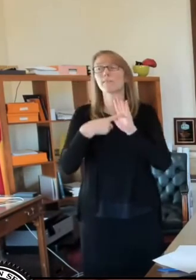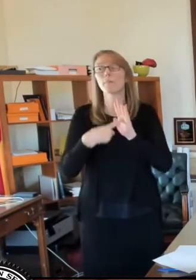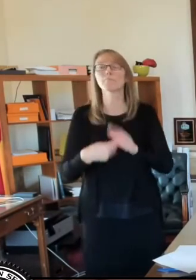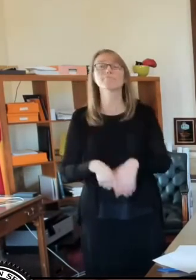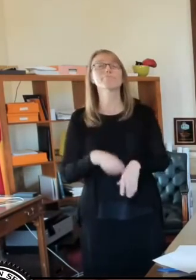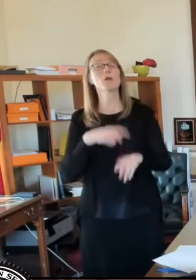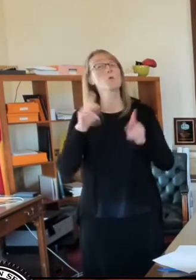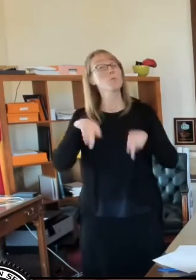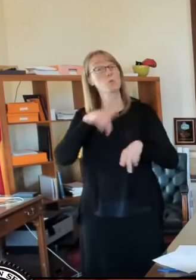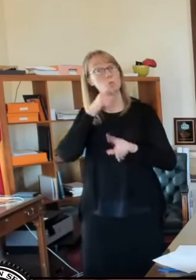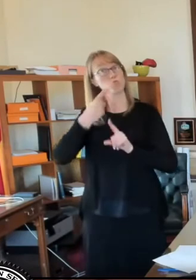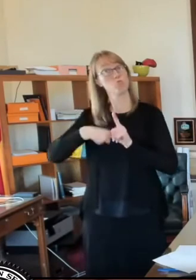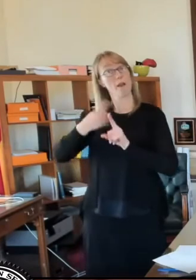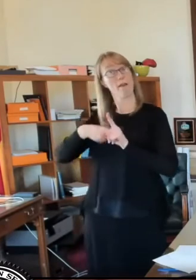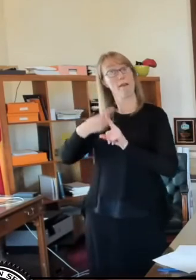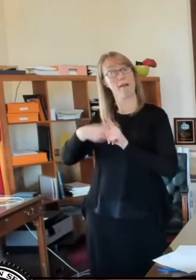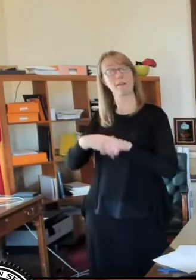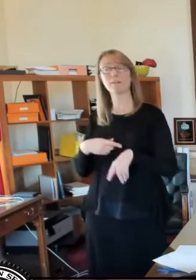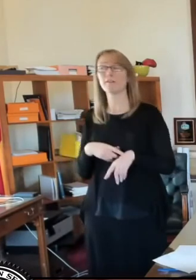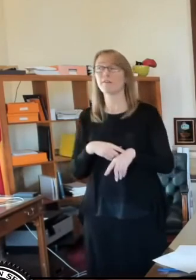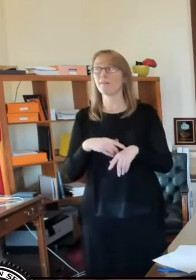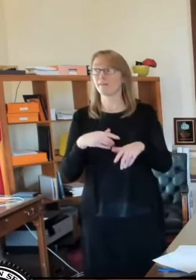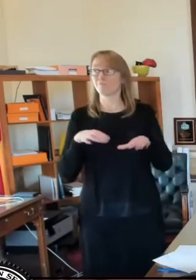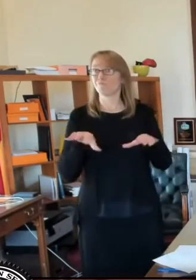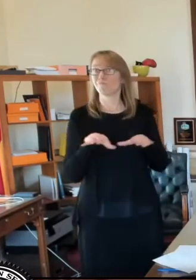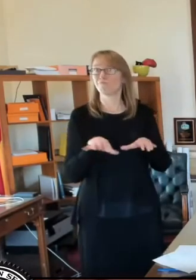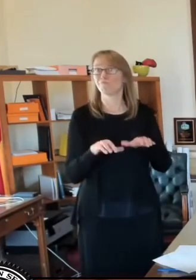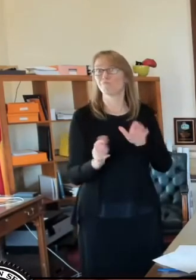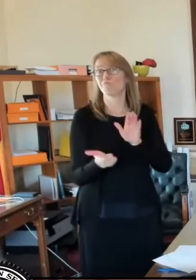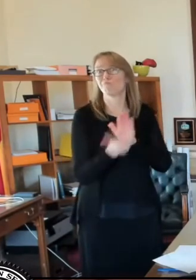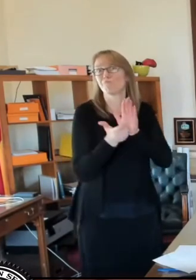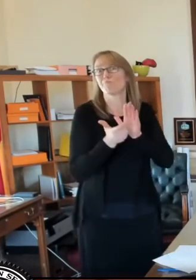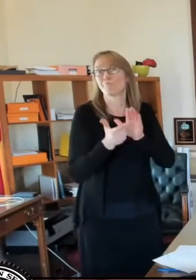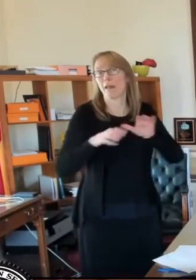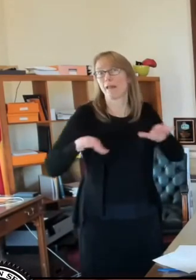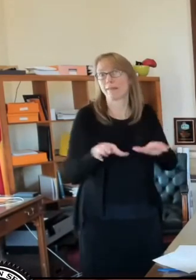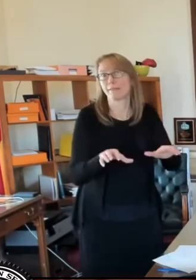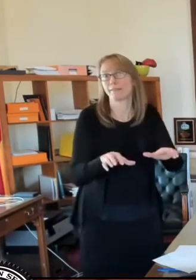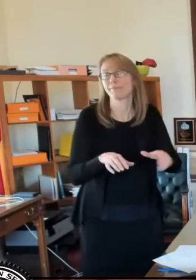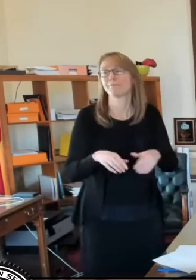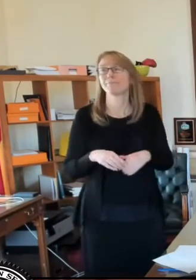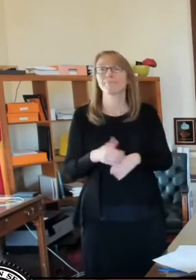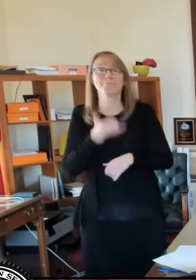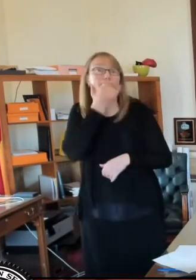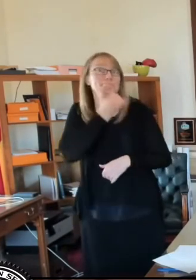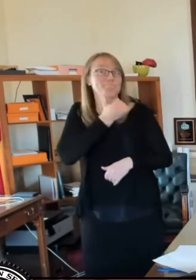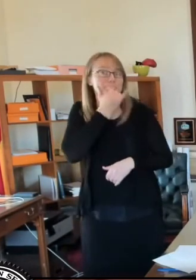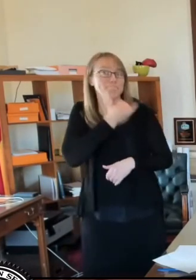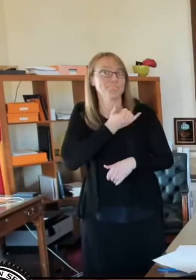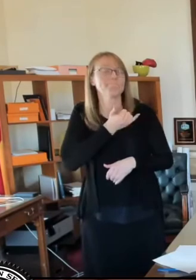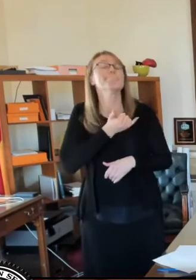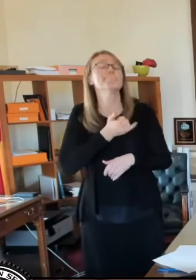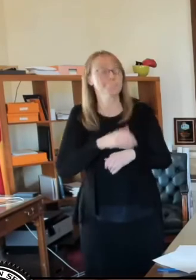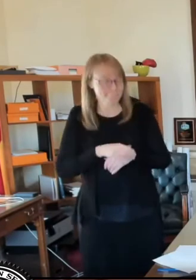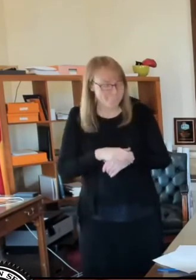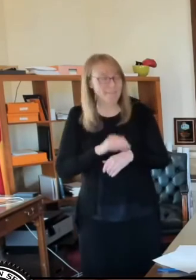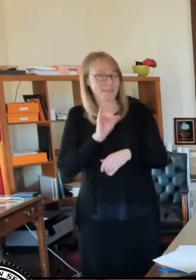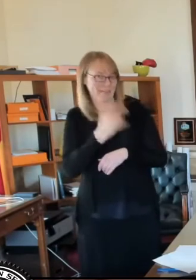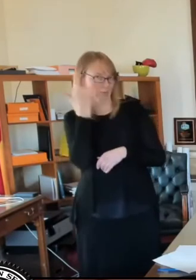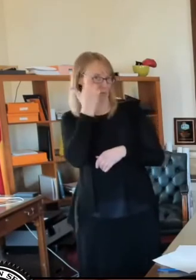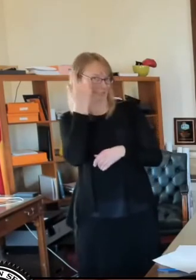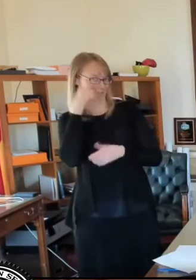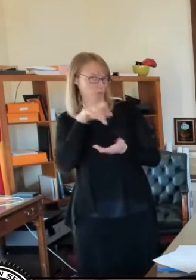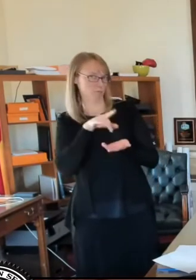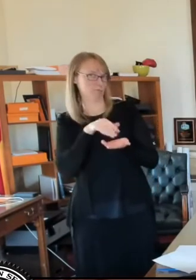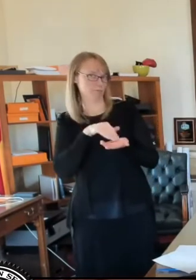unit or for commercial properties. So we are hopeful. We encourage anyone who can't pay their